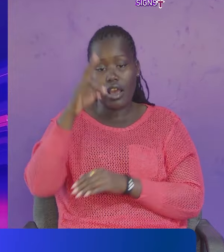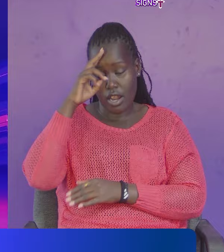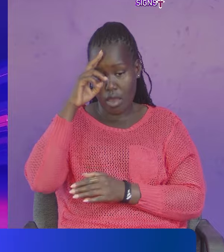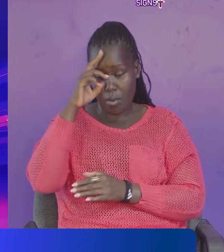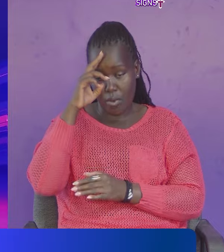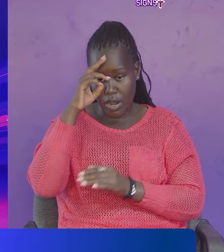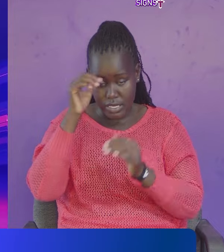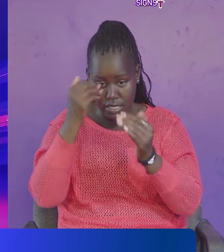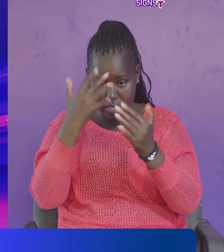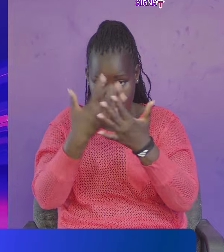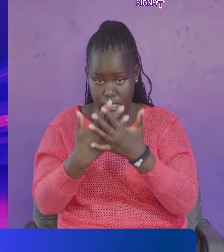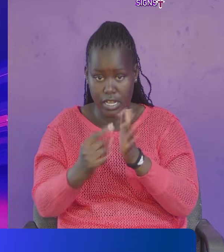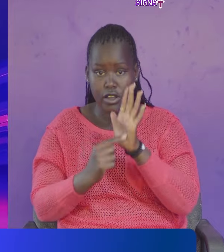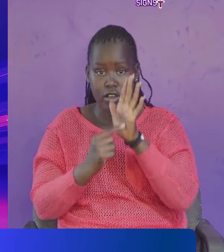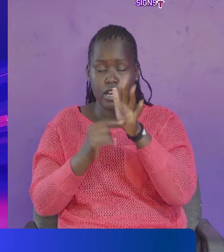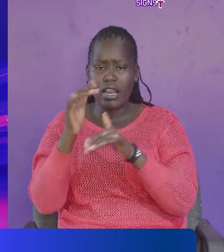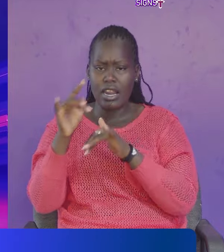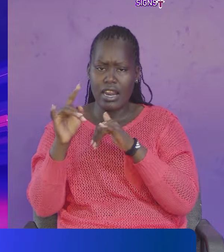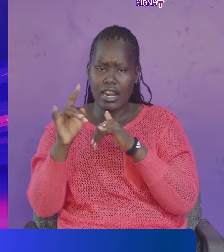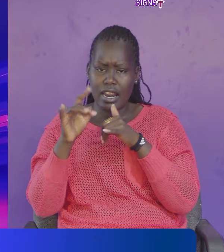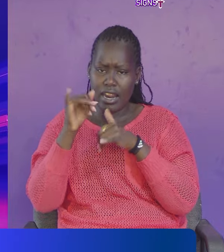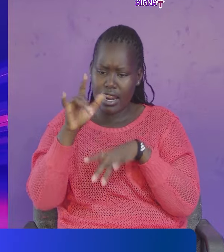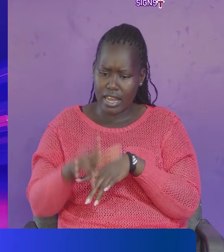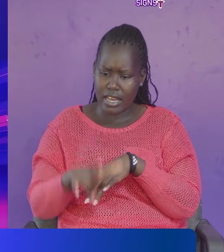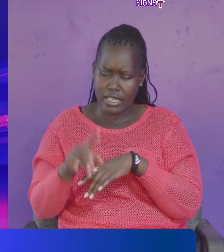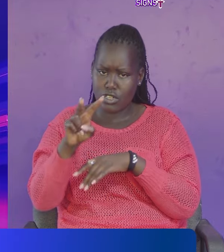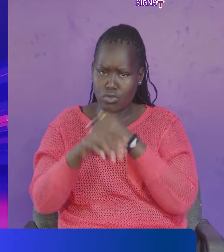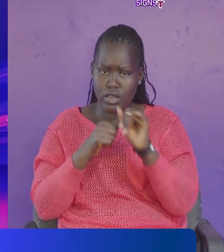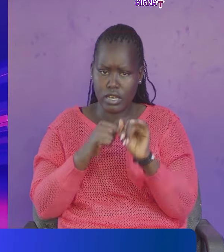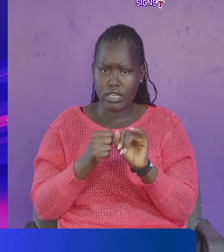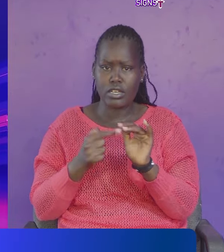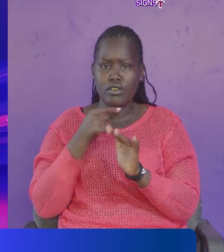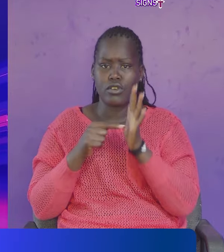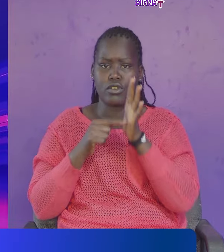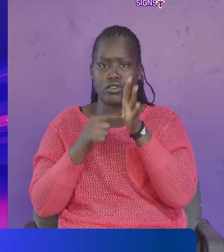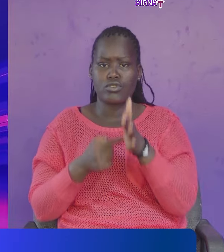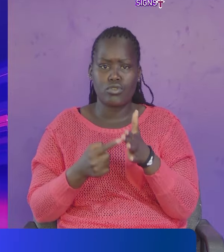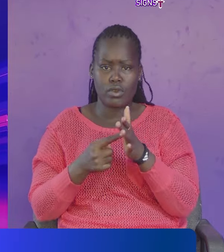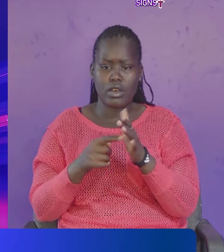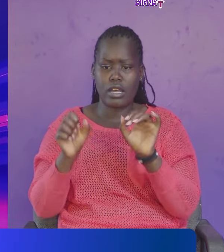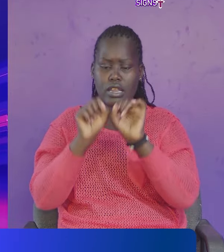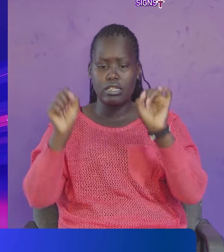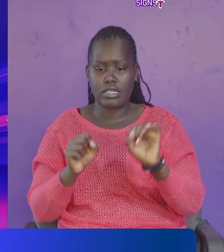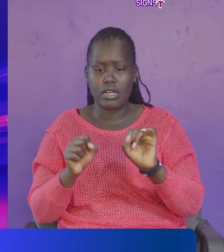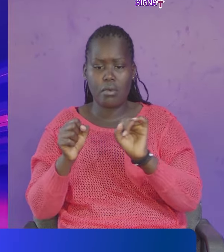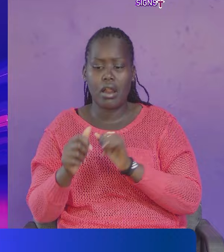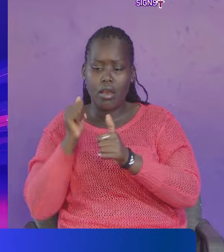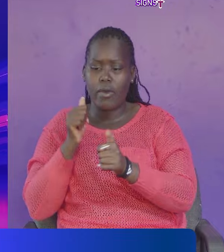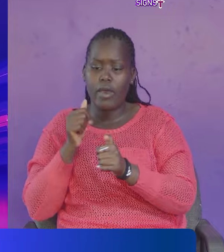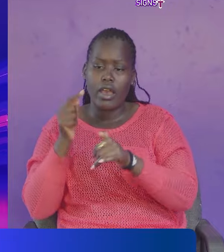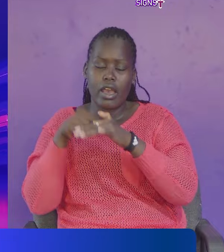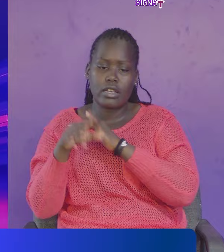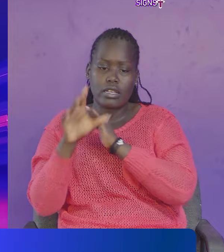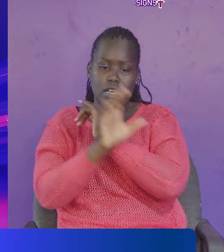years, exposing the grim reality of torture, cover-ups, and systematic neglect inside the